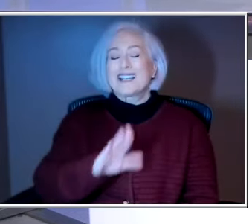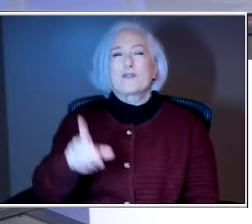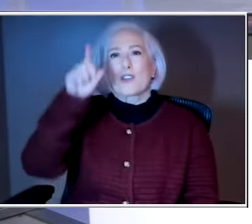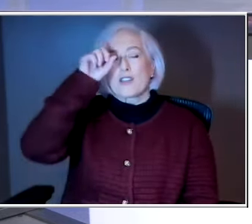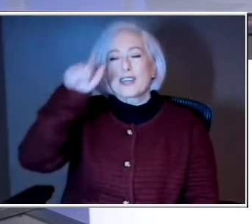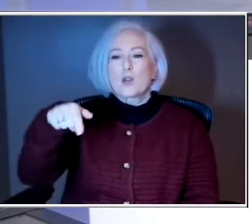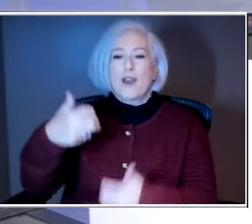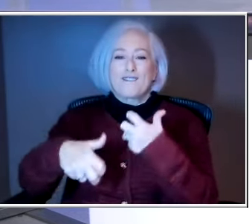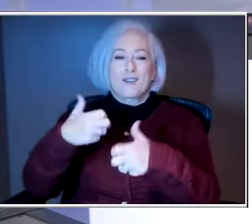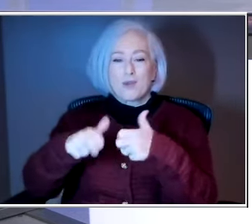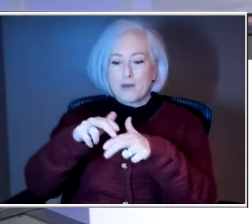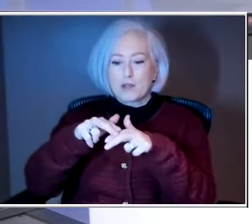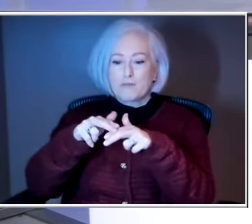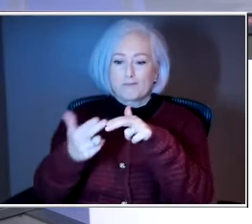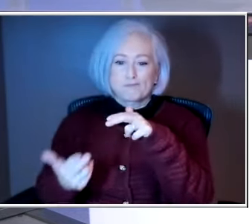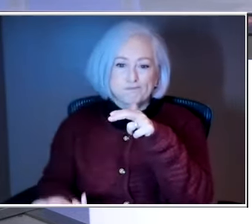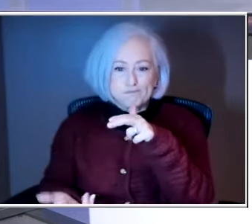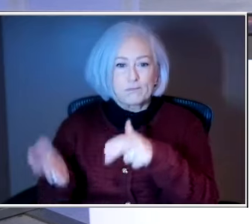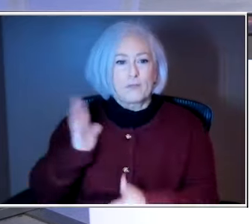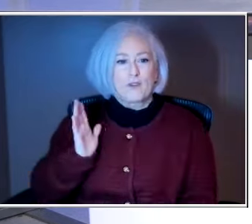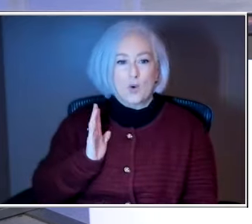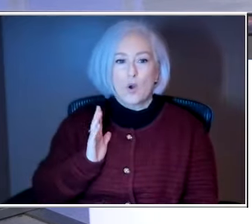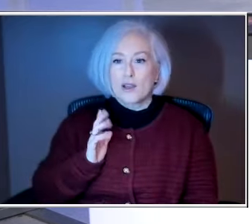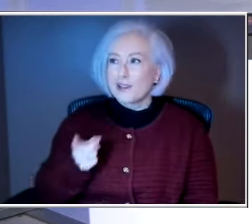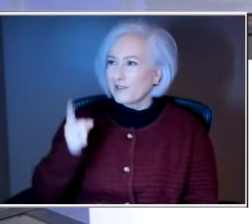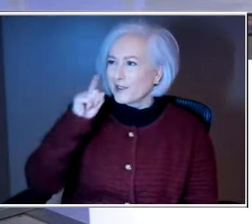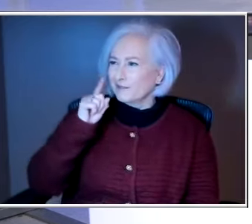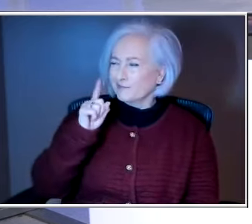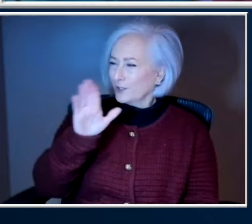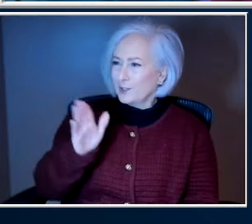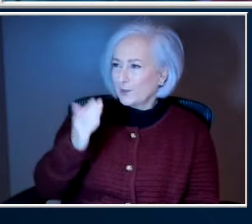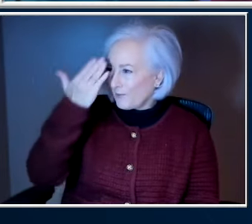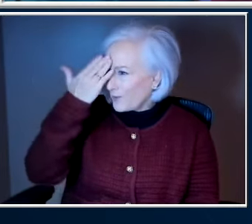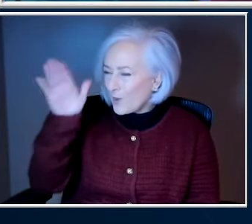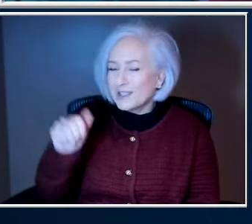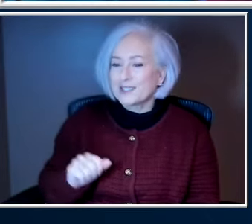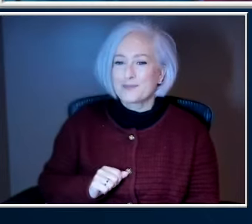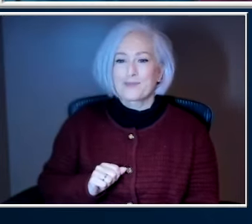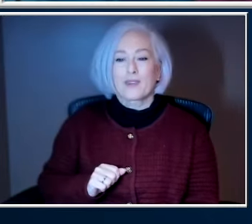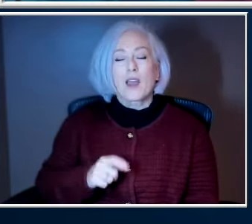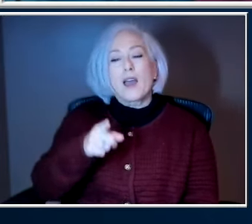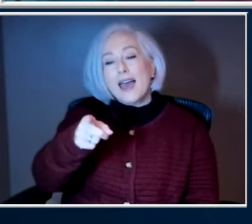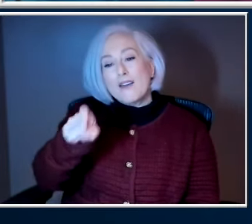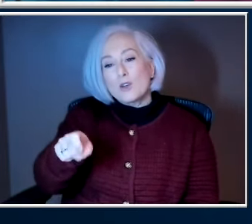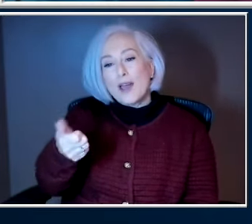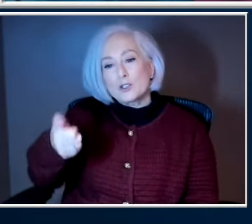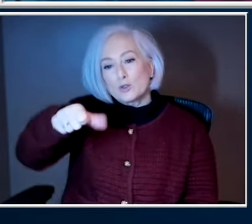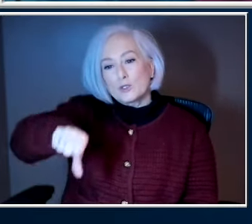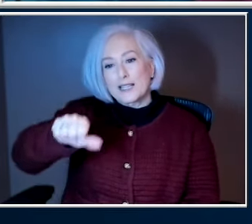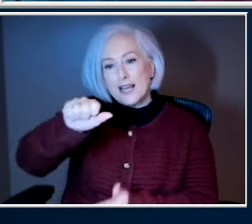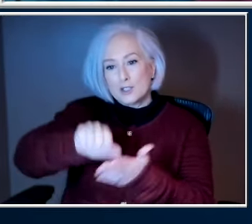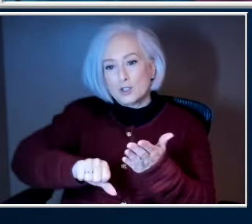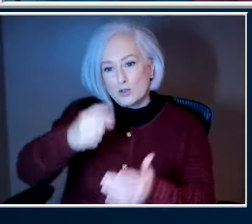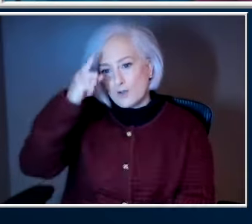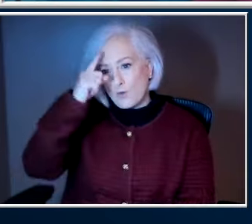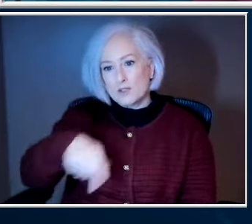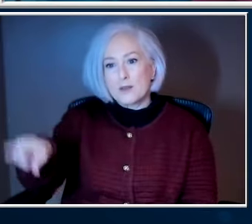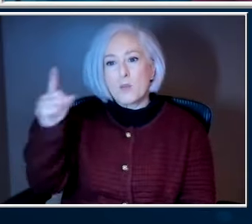oh, you have no idea what I've been going through. Exactly, exactly. Dr. Rhodes, have you ever had to deny somebody a surgery? And how do you make that